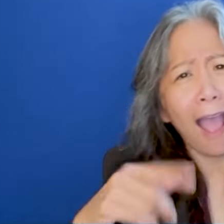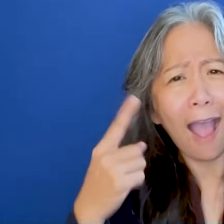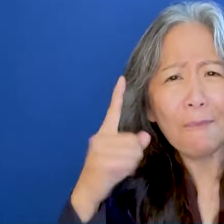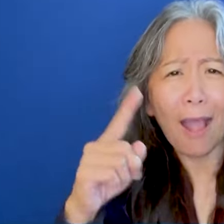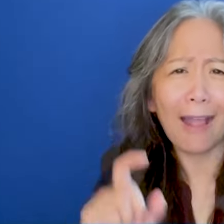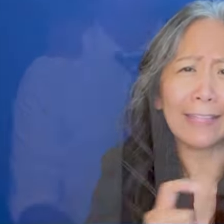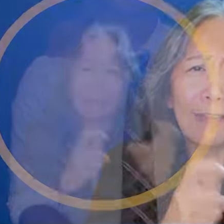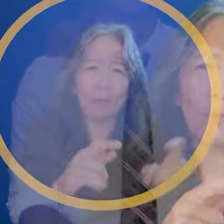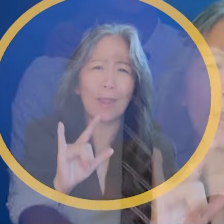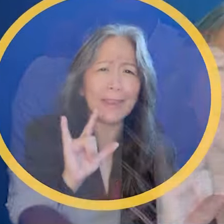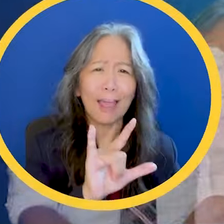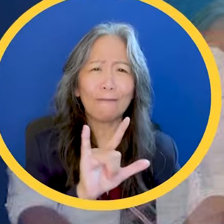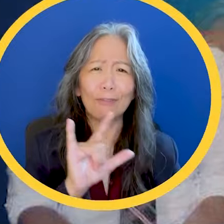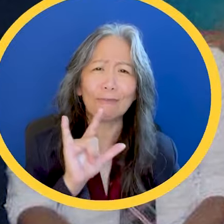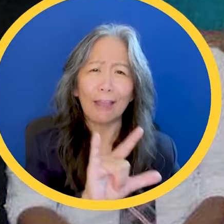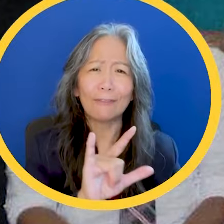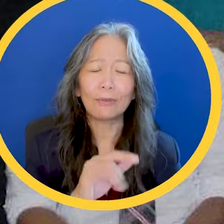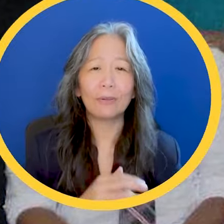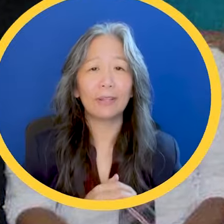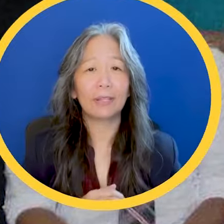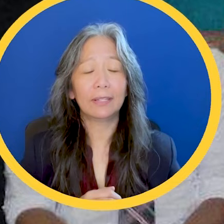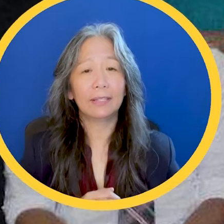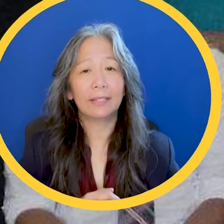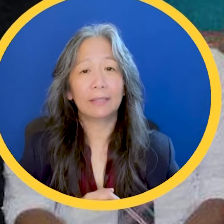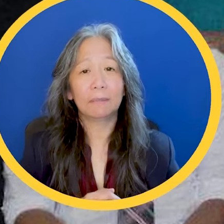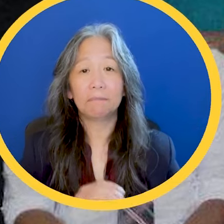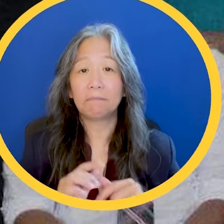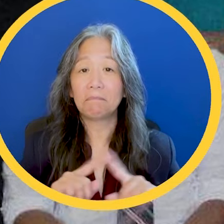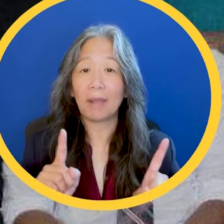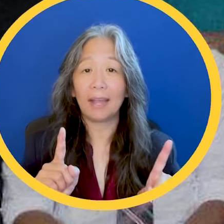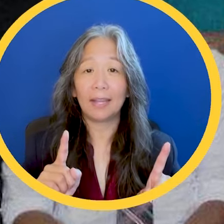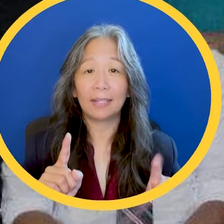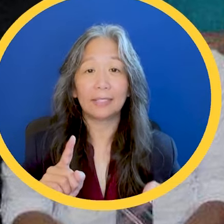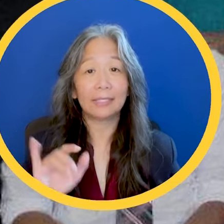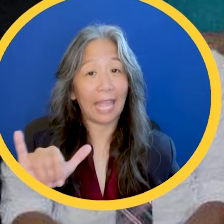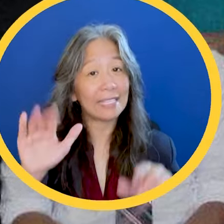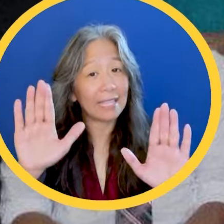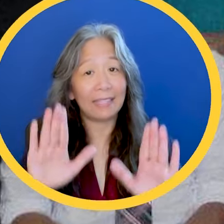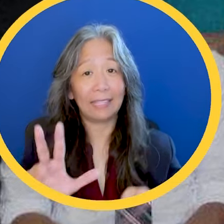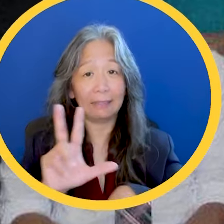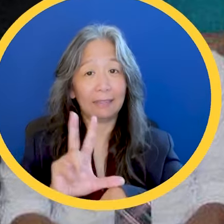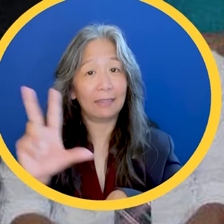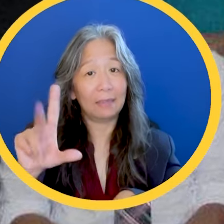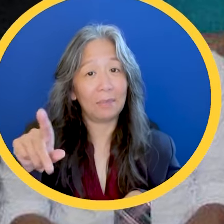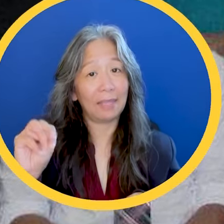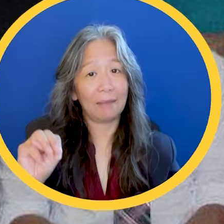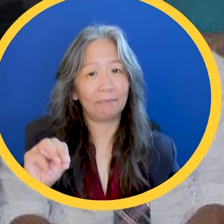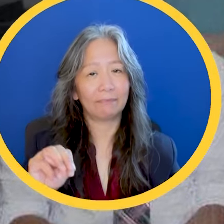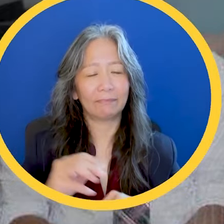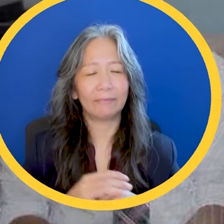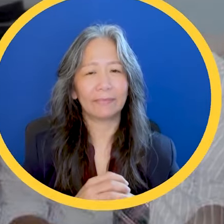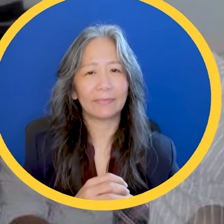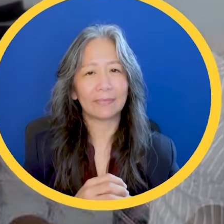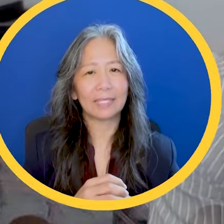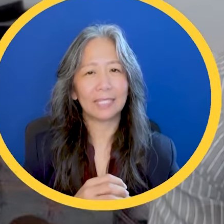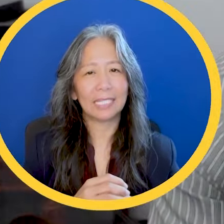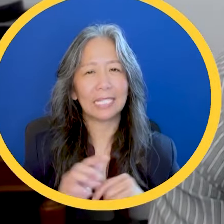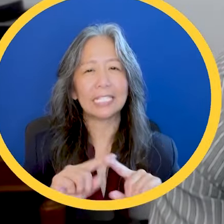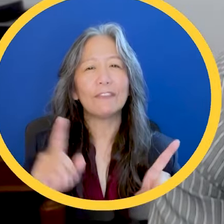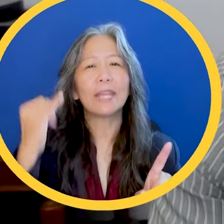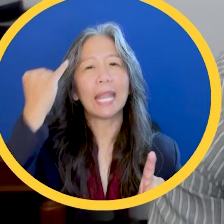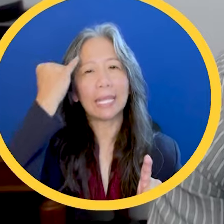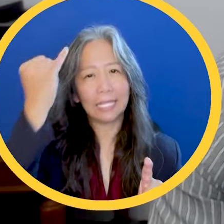them, mom and dad, we did this for you. We love you, you know? But that Sunday at 3 p.m., that was kind of